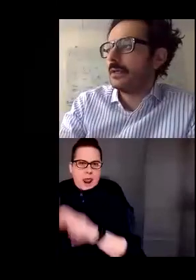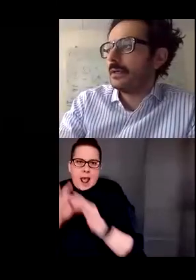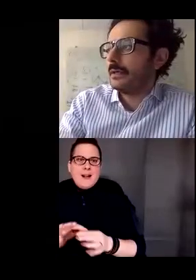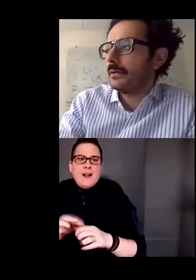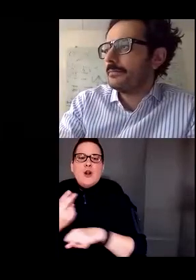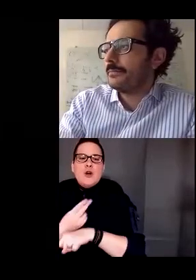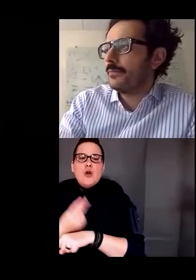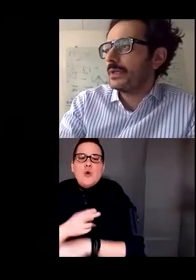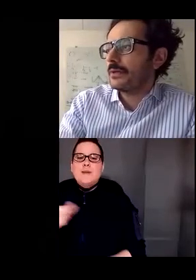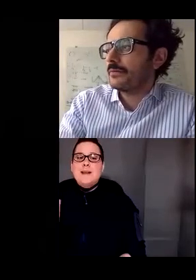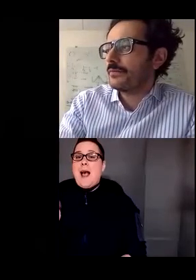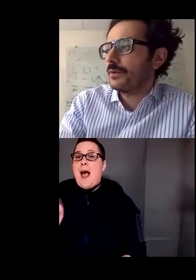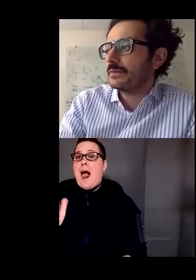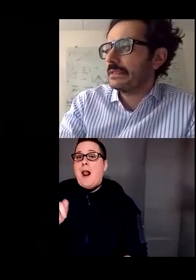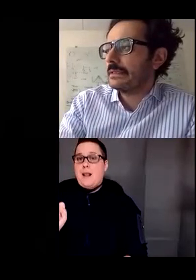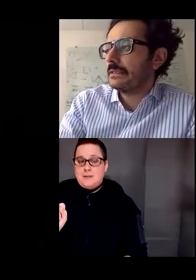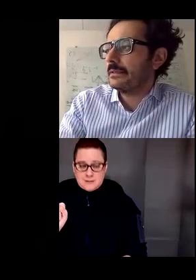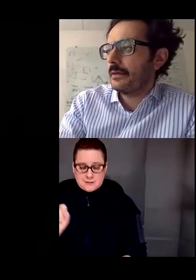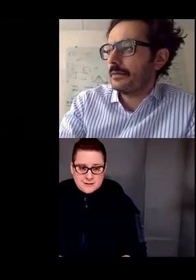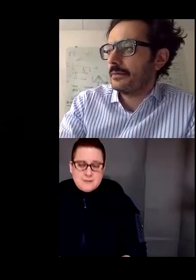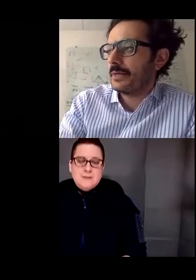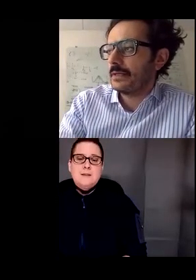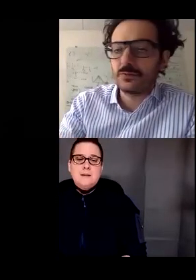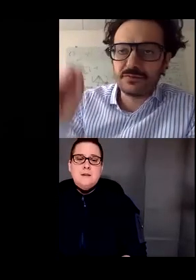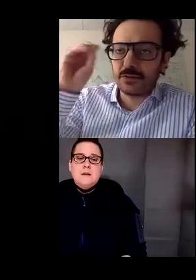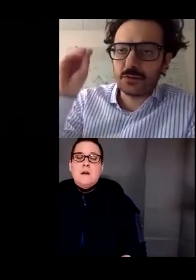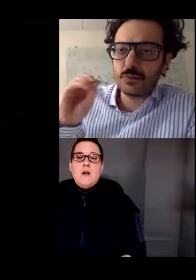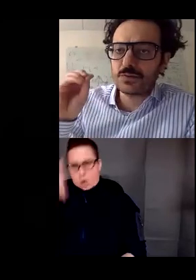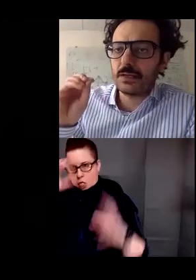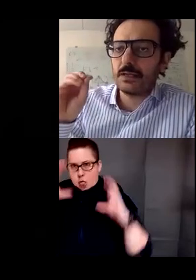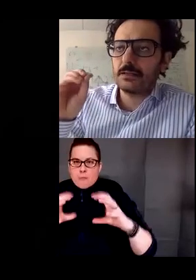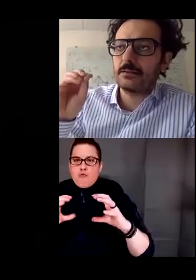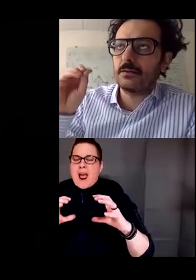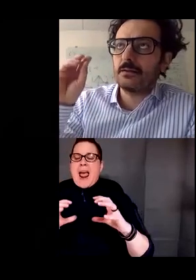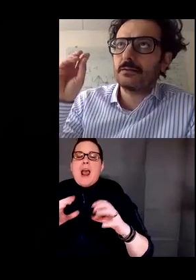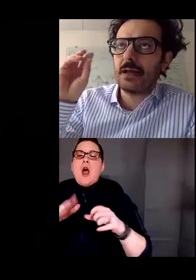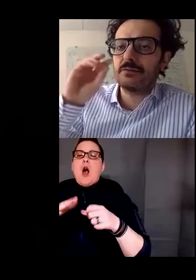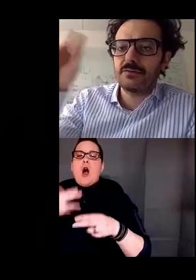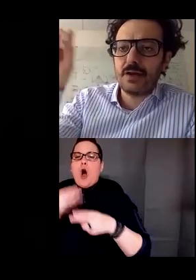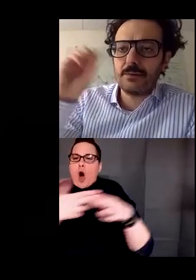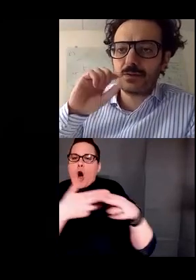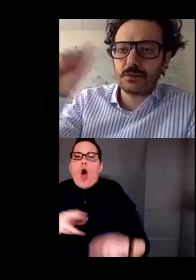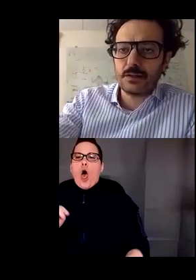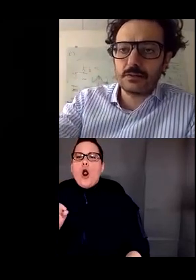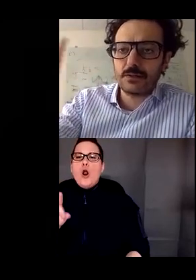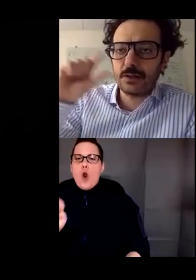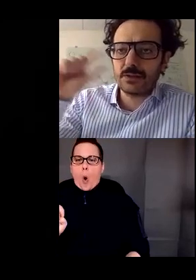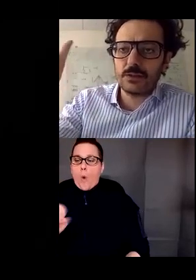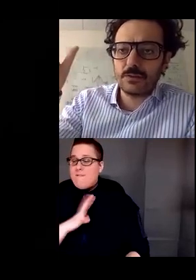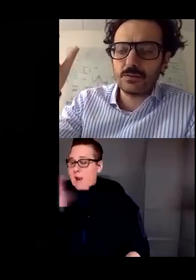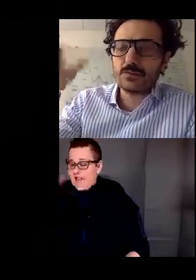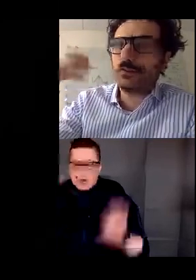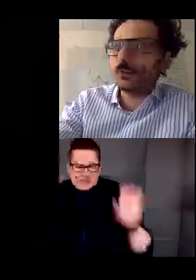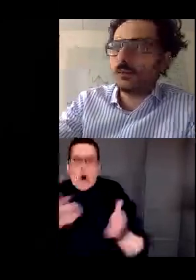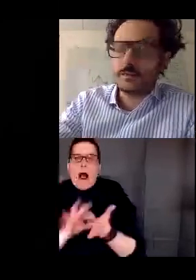we can convert the brain into different nodes and count the fibers that are going